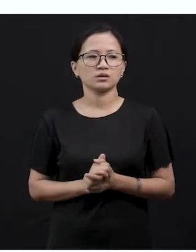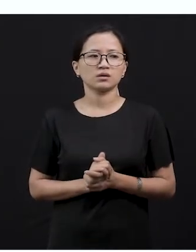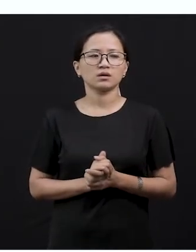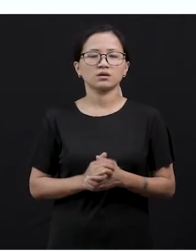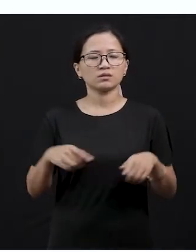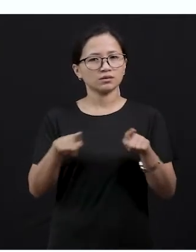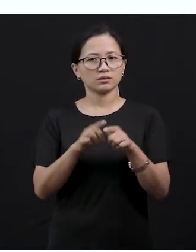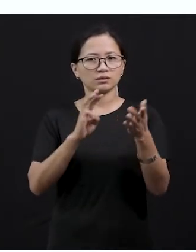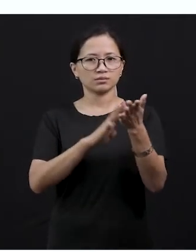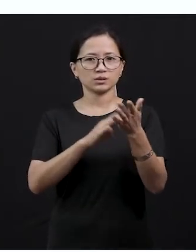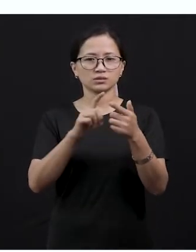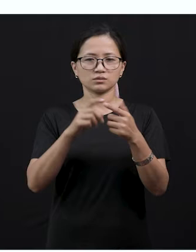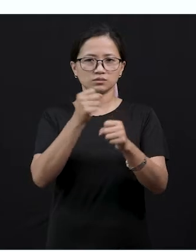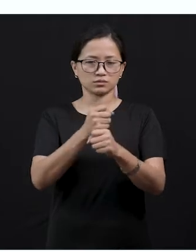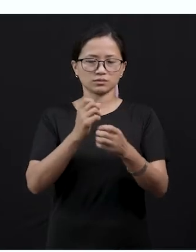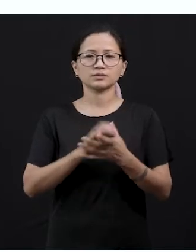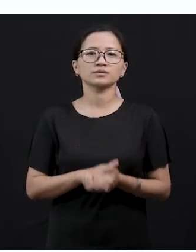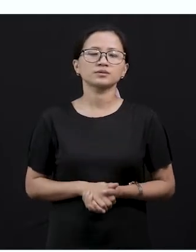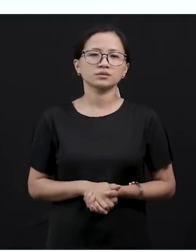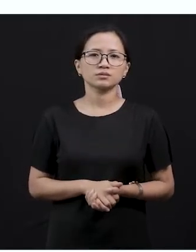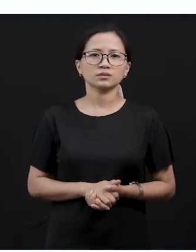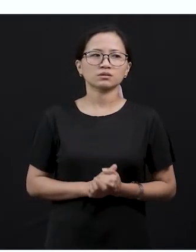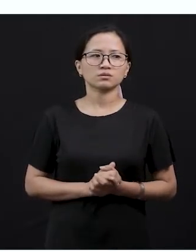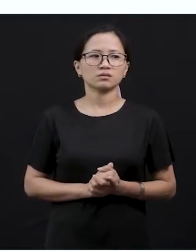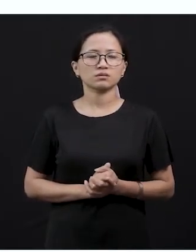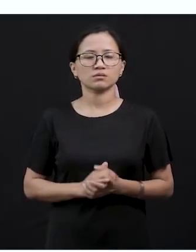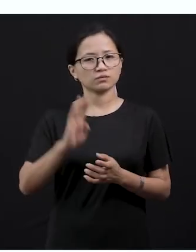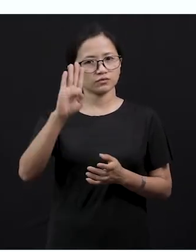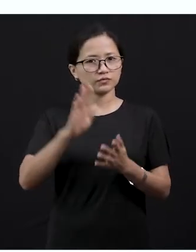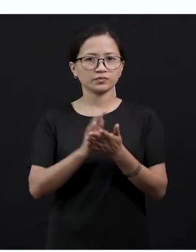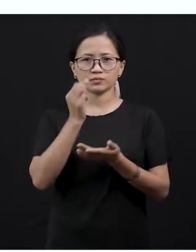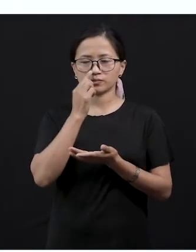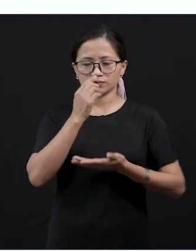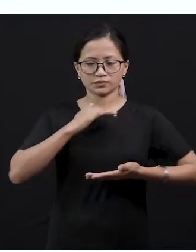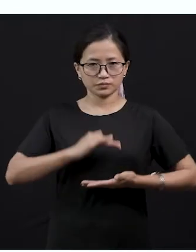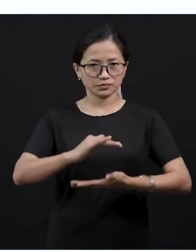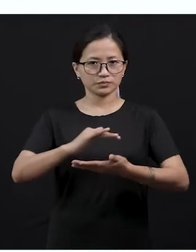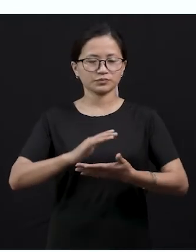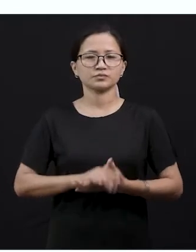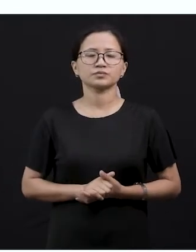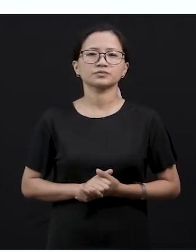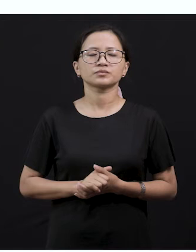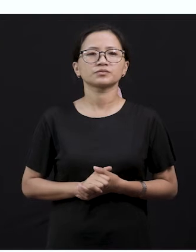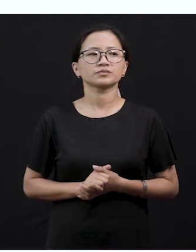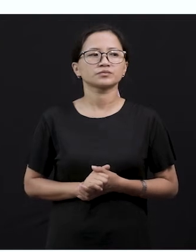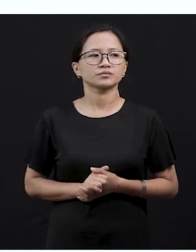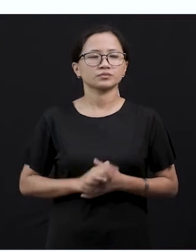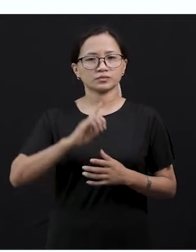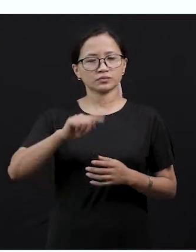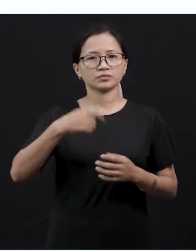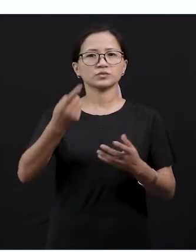Beth, and Meg, M-E-G, Meg, right? These are the 4 daughters, okay? They have 4 daughters. Now,